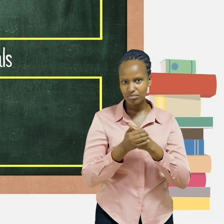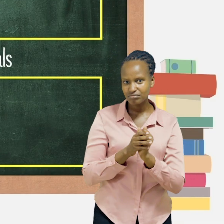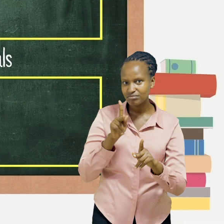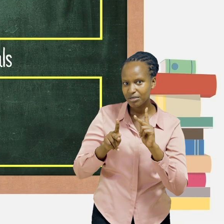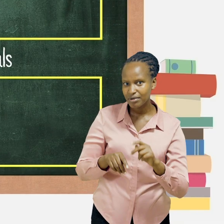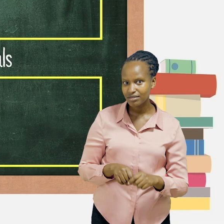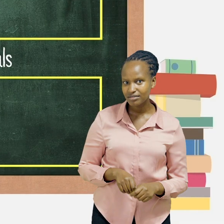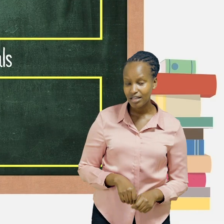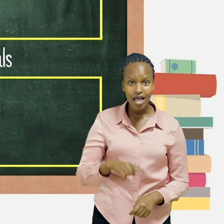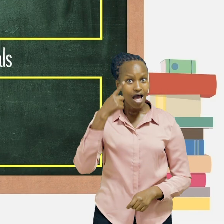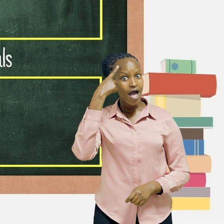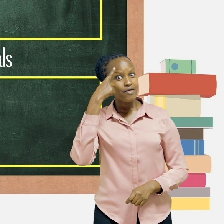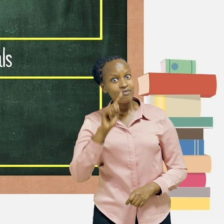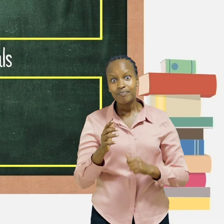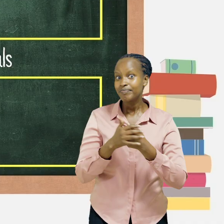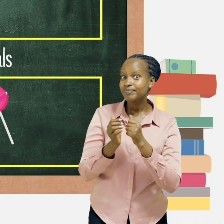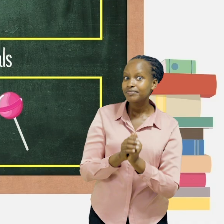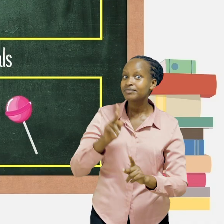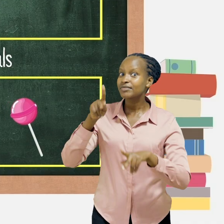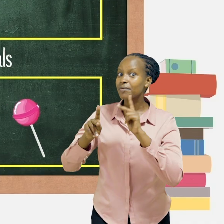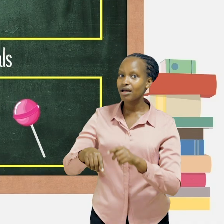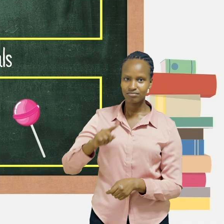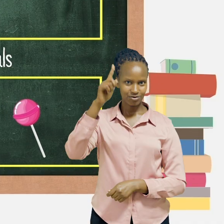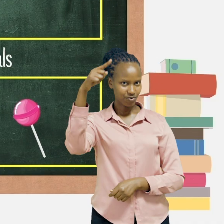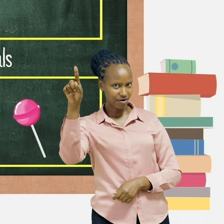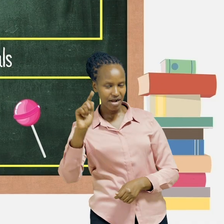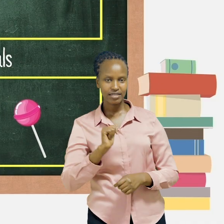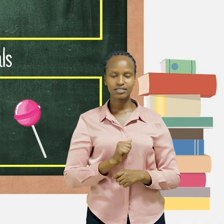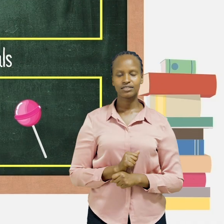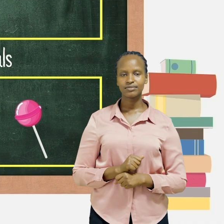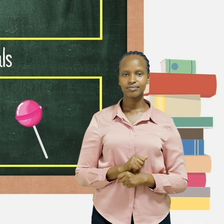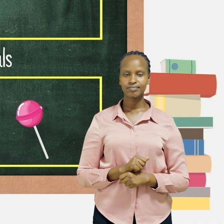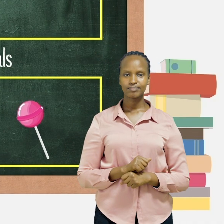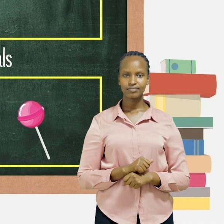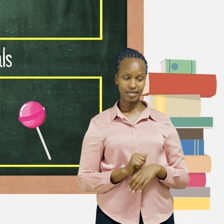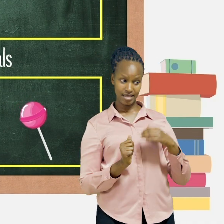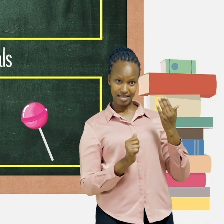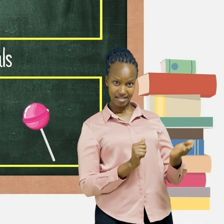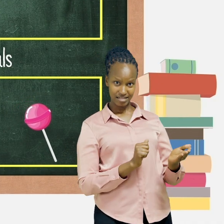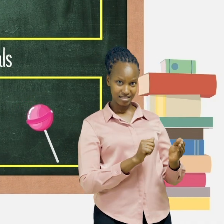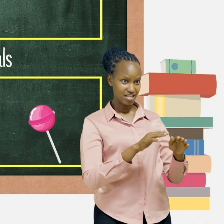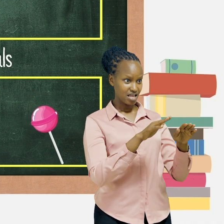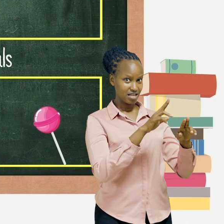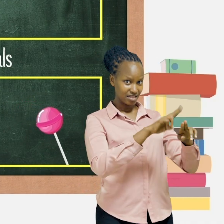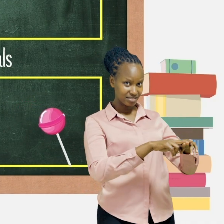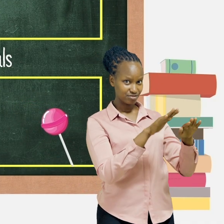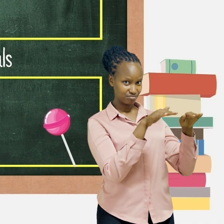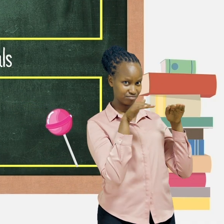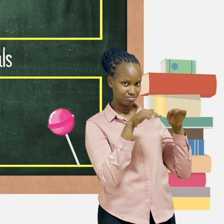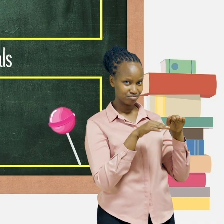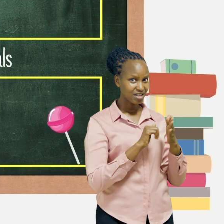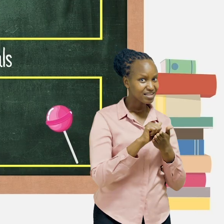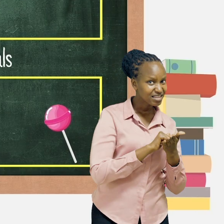artificial material? It is an artificial material. Correct!